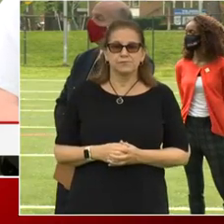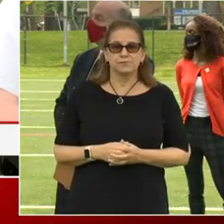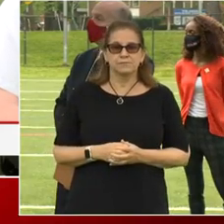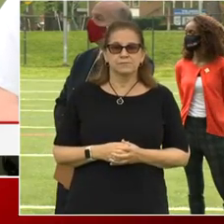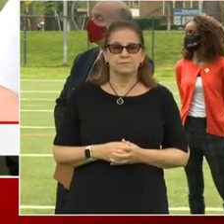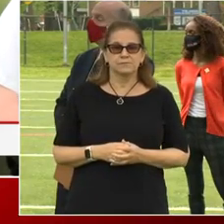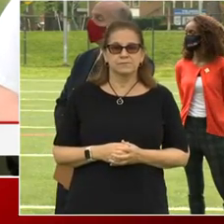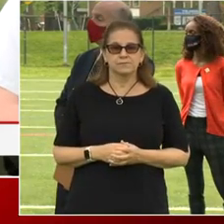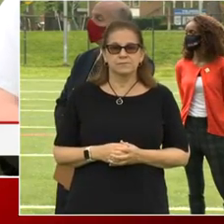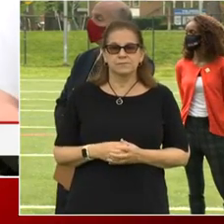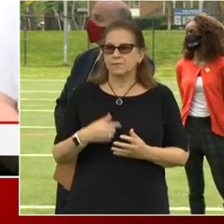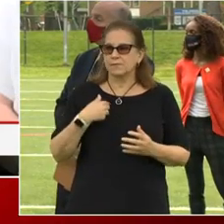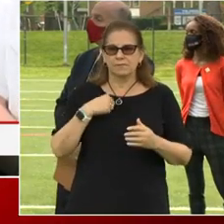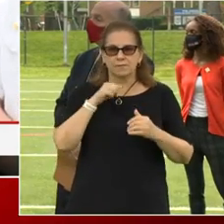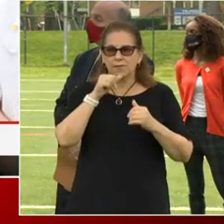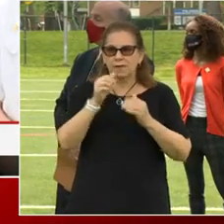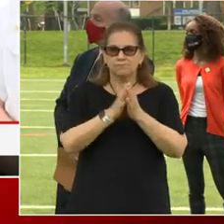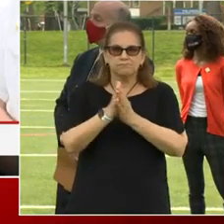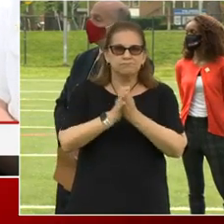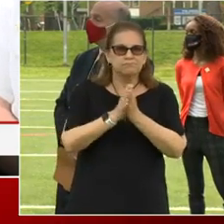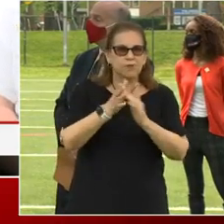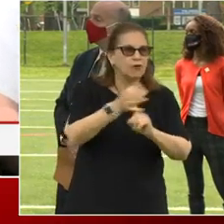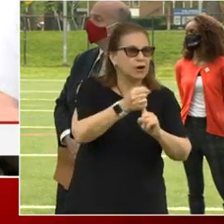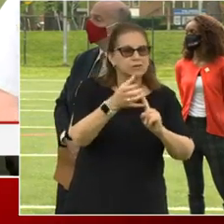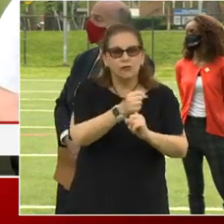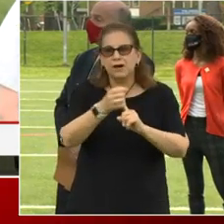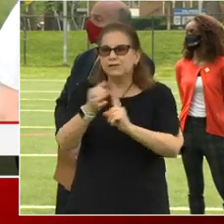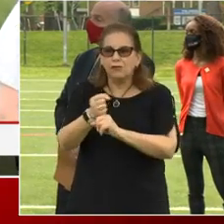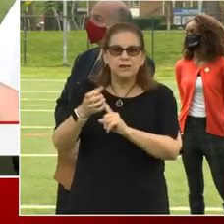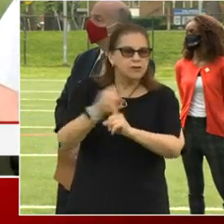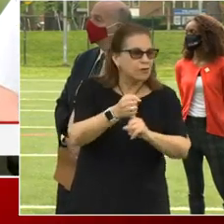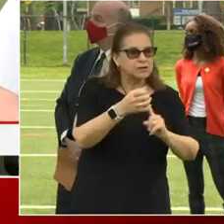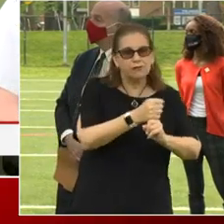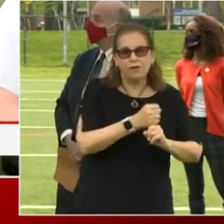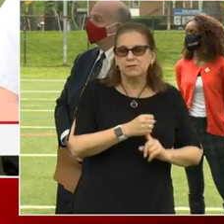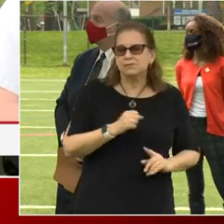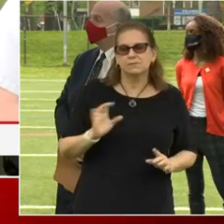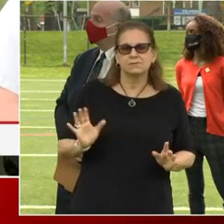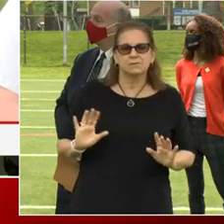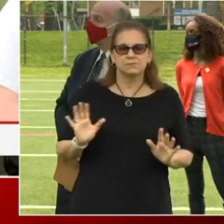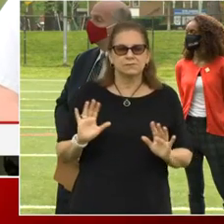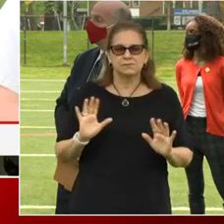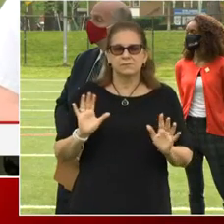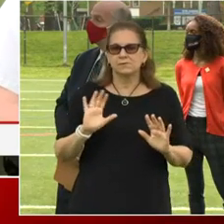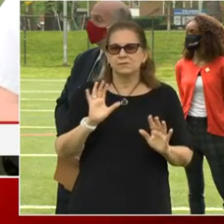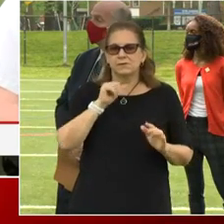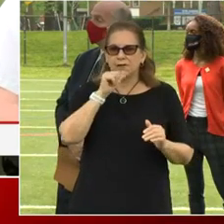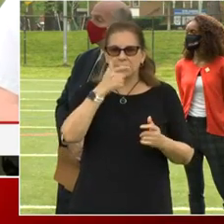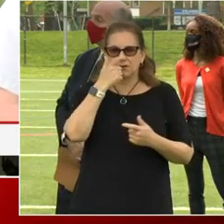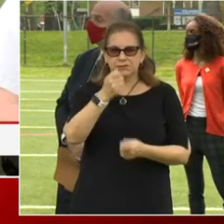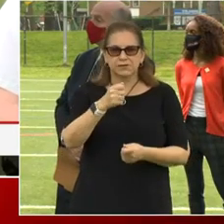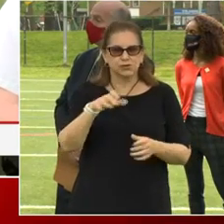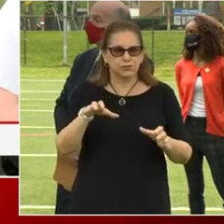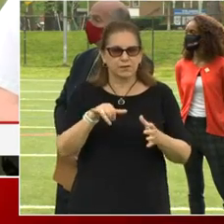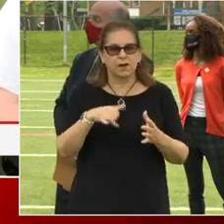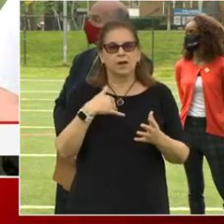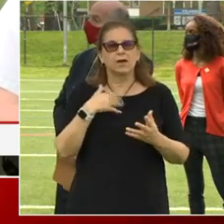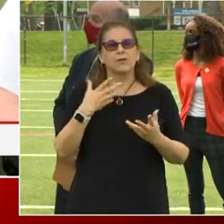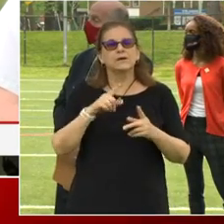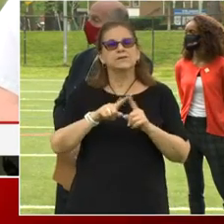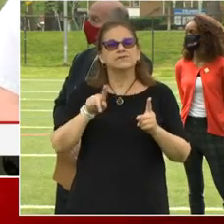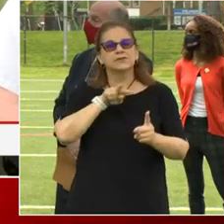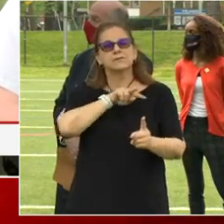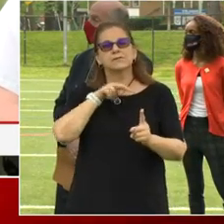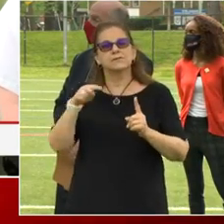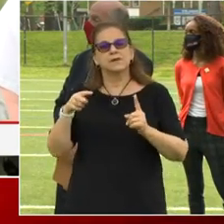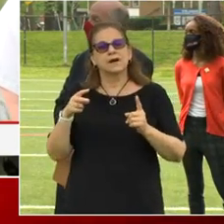when we look at the arrest stats, the other thing that we look at is like how many times has this person been arrested and